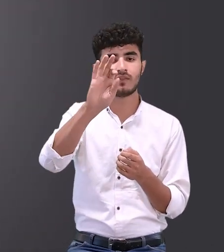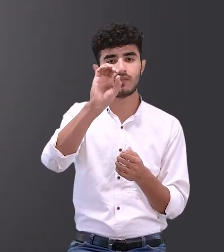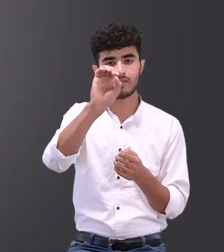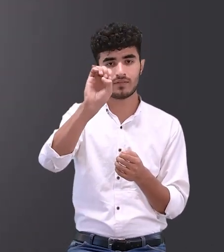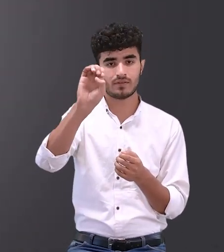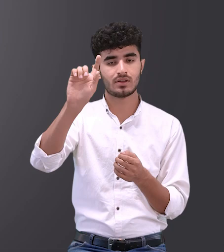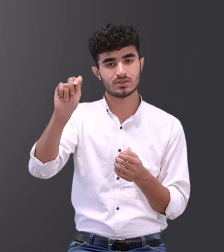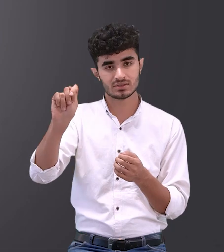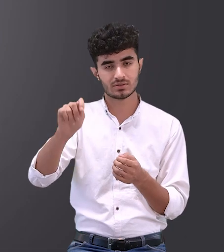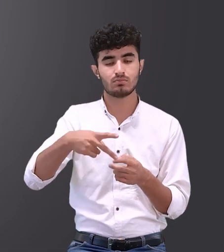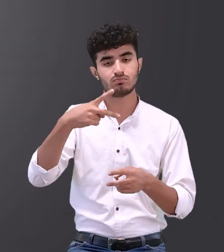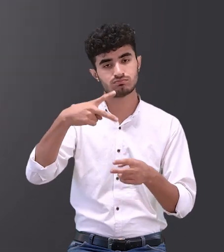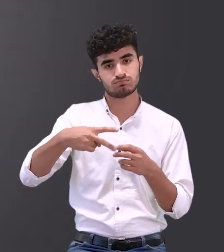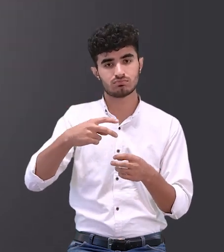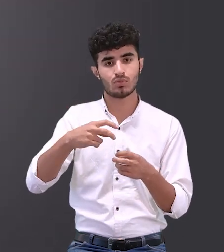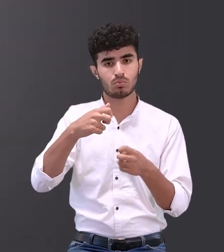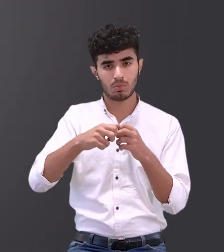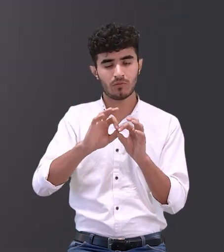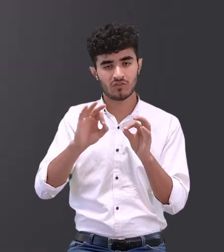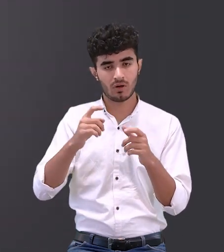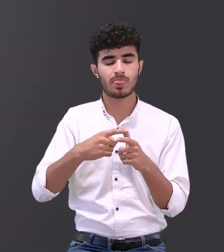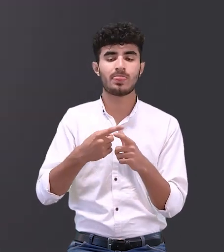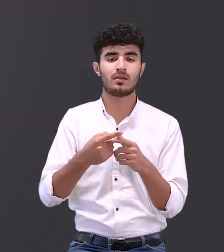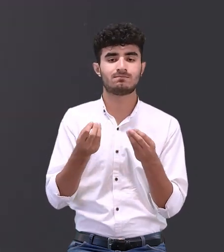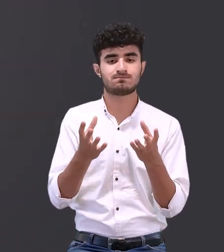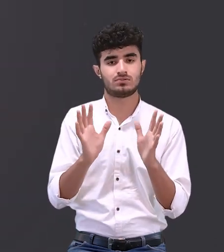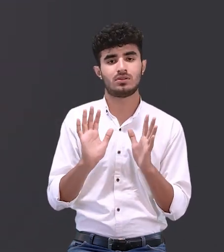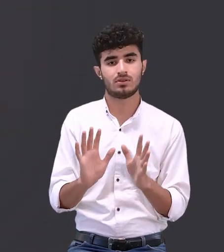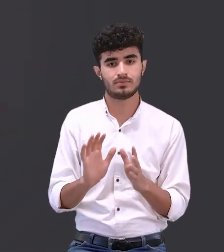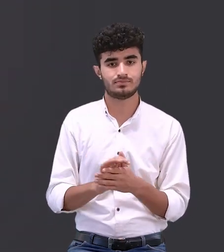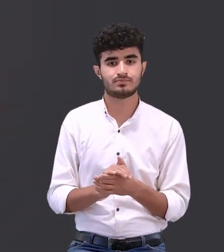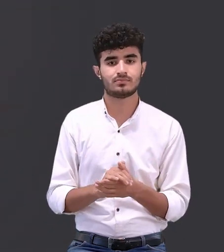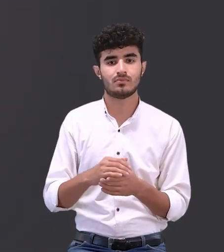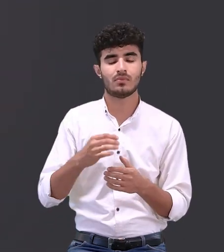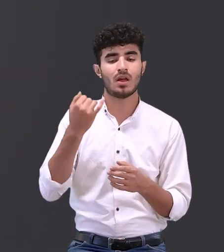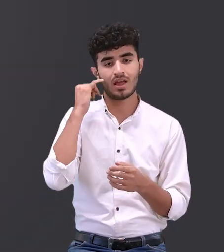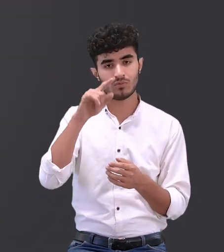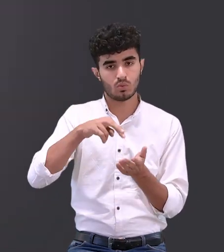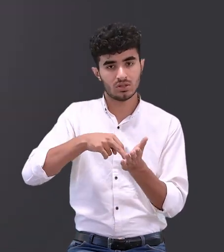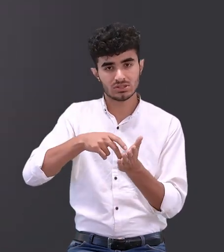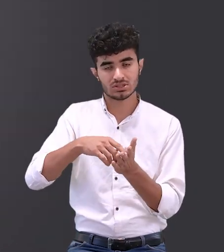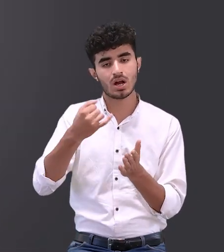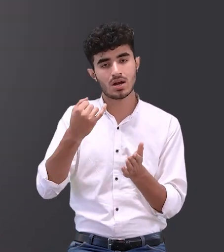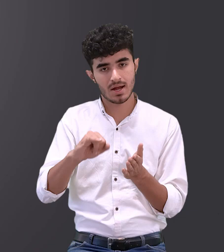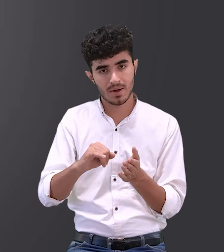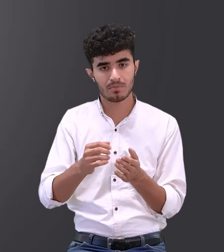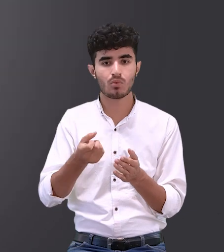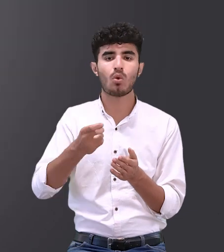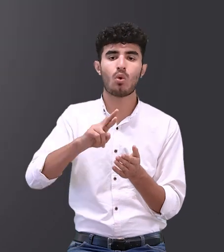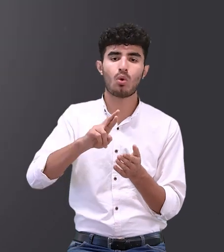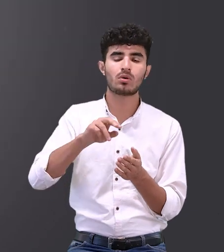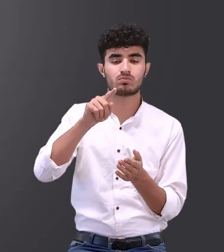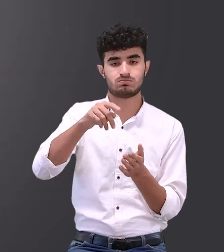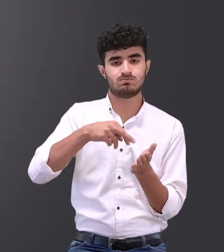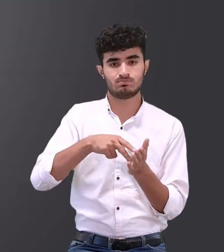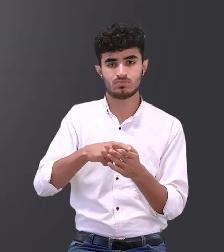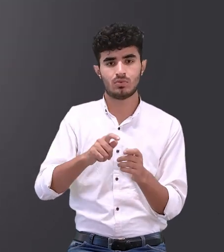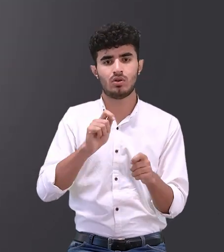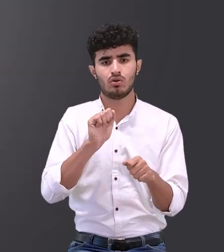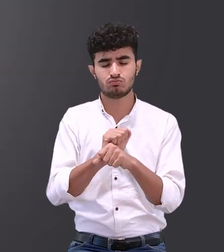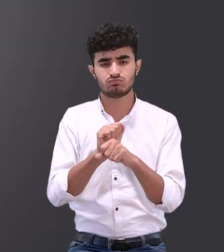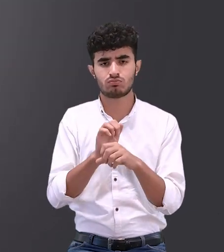developed because you have some pattern kind of problems going on, or some postures that you're